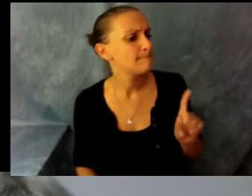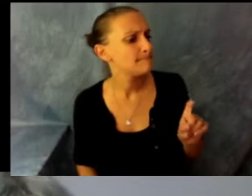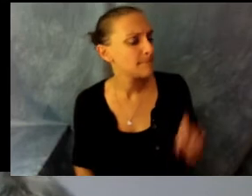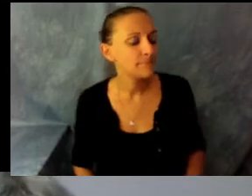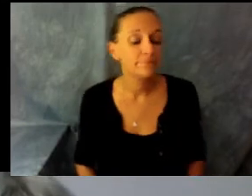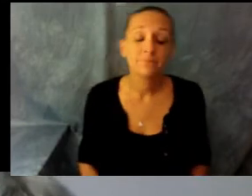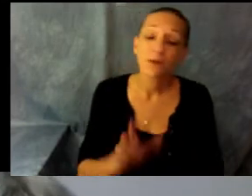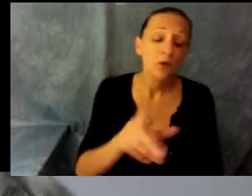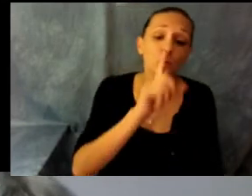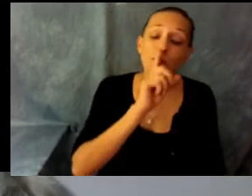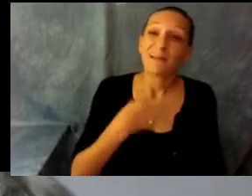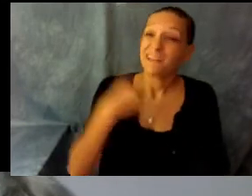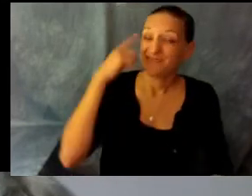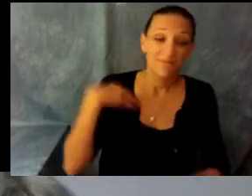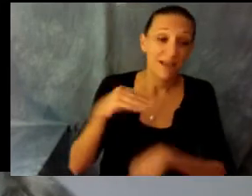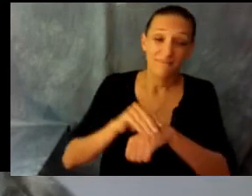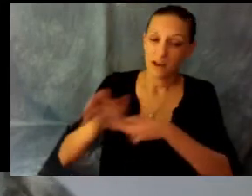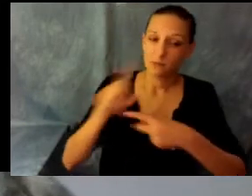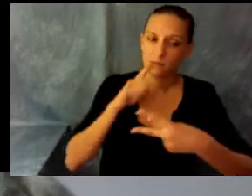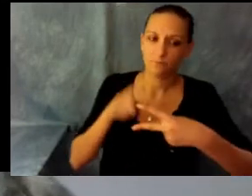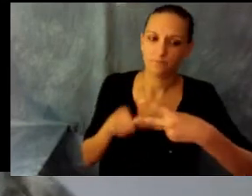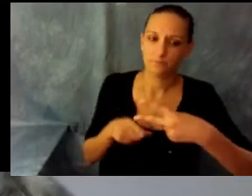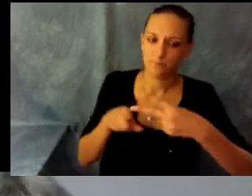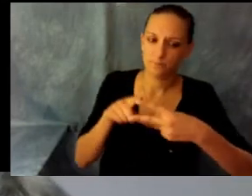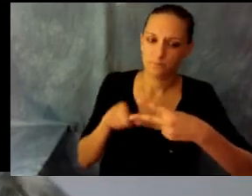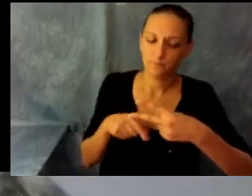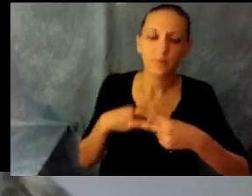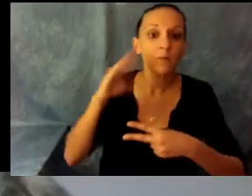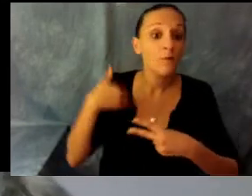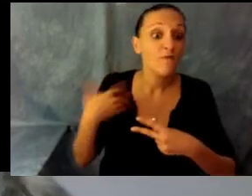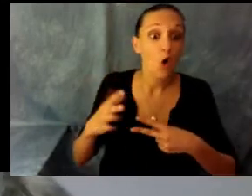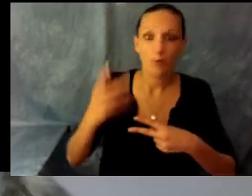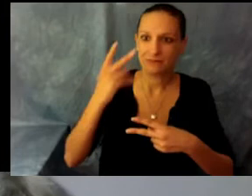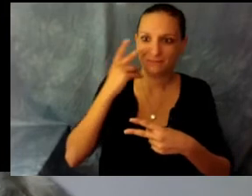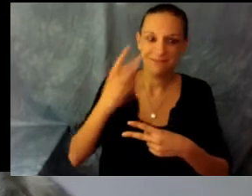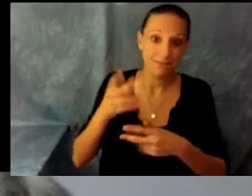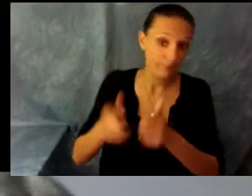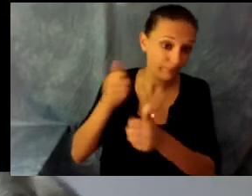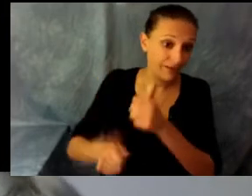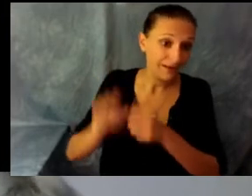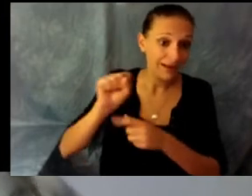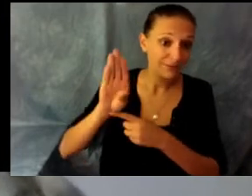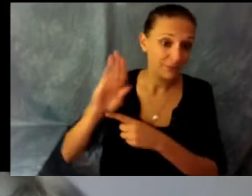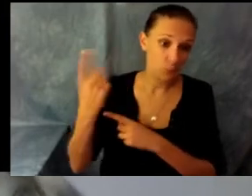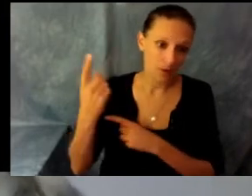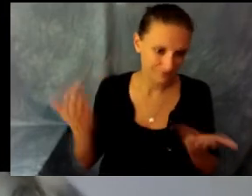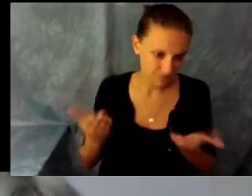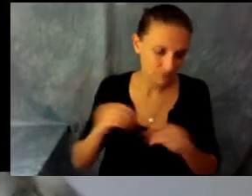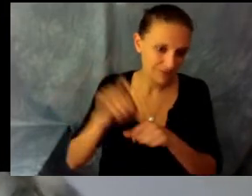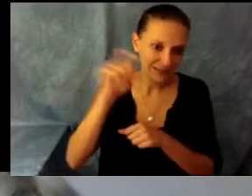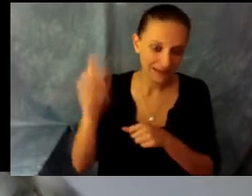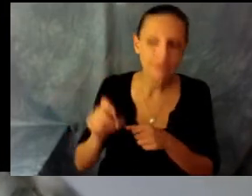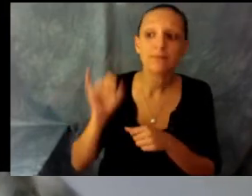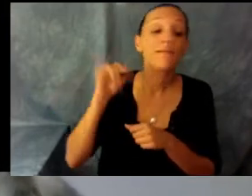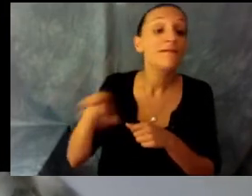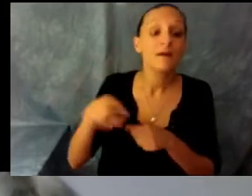I think my advice would be twofold. I know we have already seen the passage of SB1 here in Texas, which is the